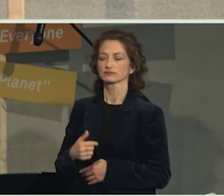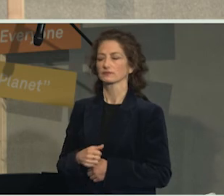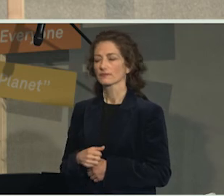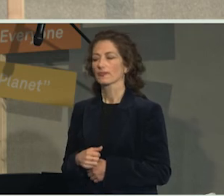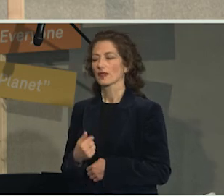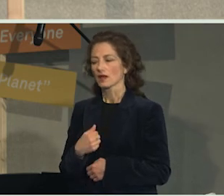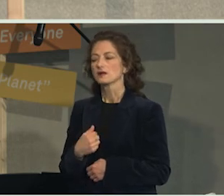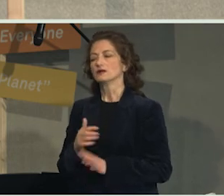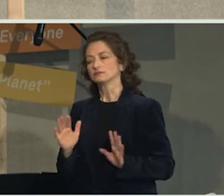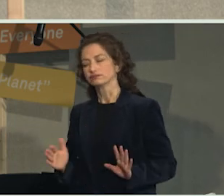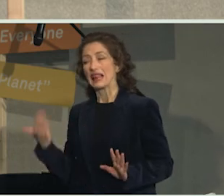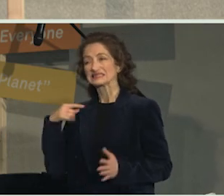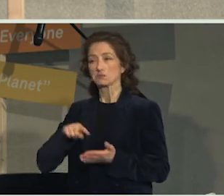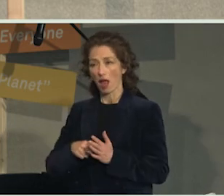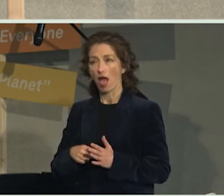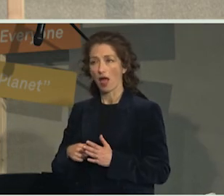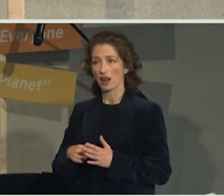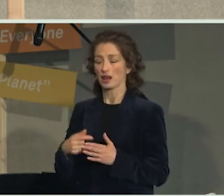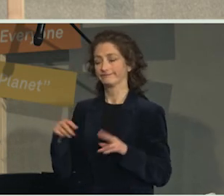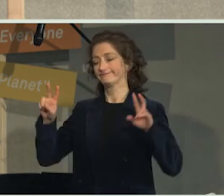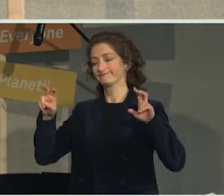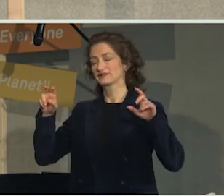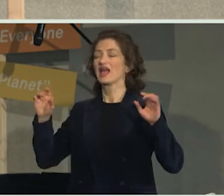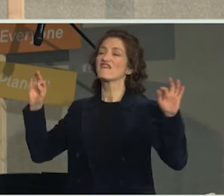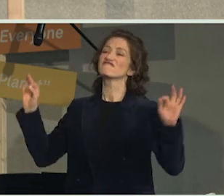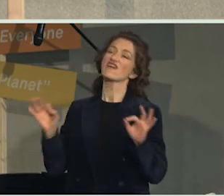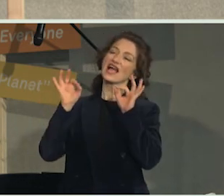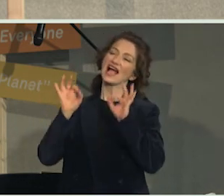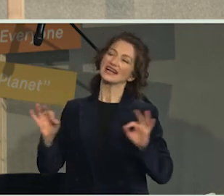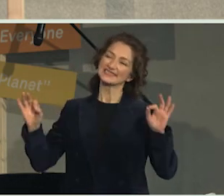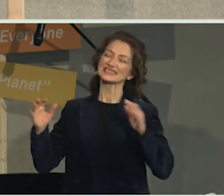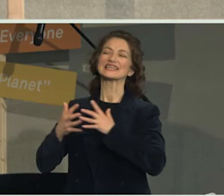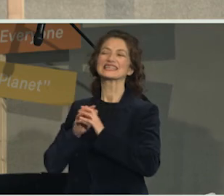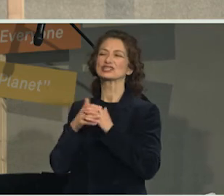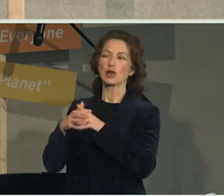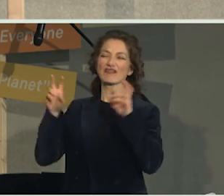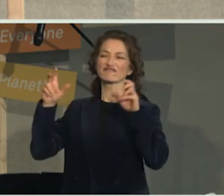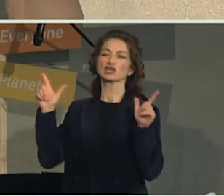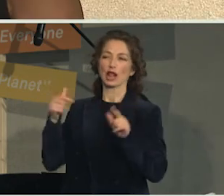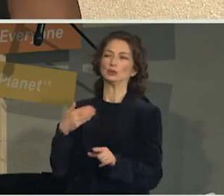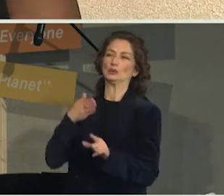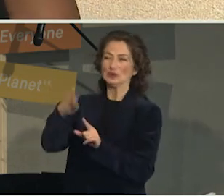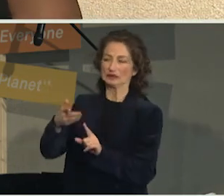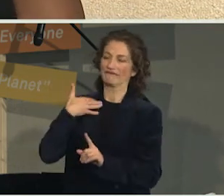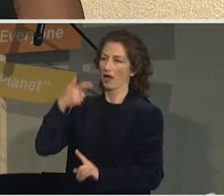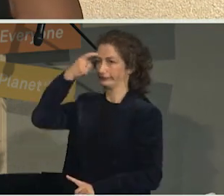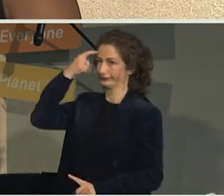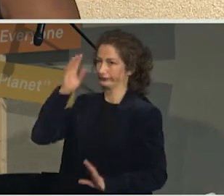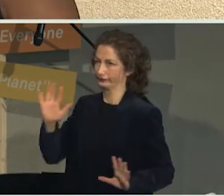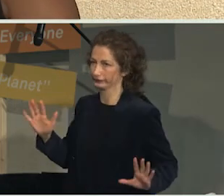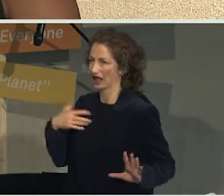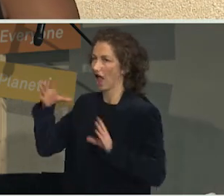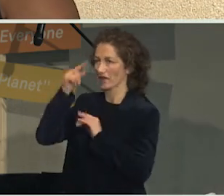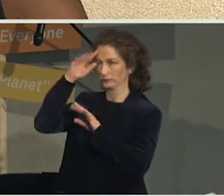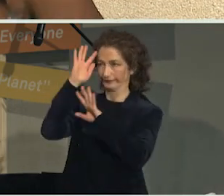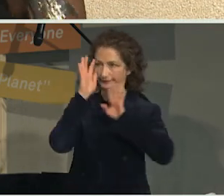I have of the last time I came to something called Celebrating Intersectionality. Yeah. The last time I came to something called